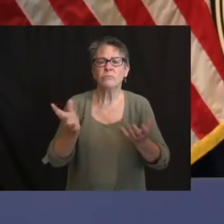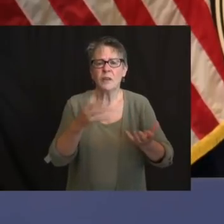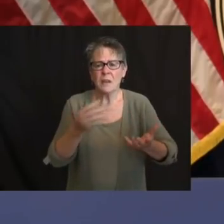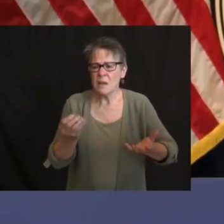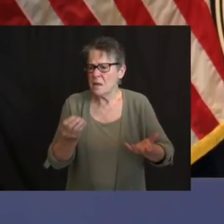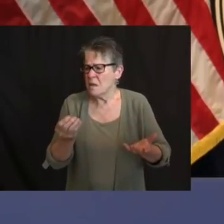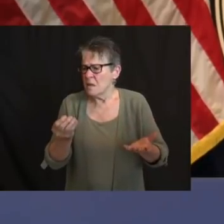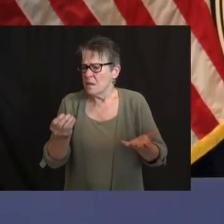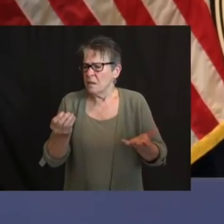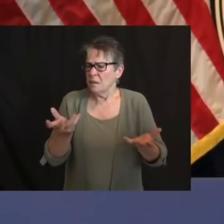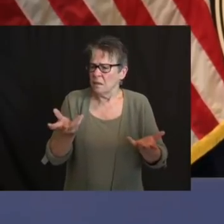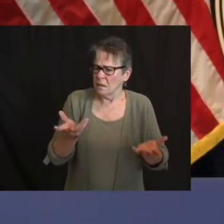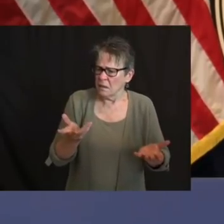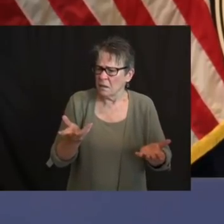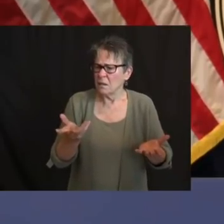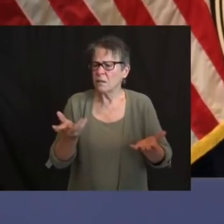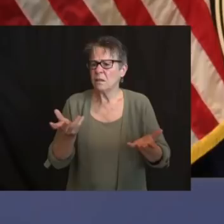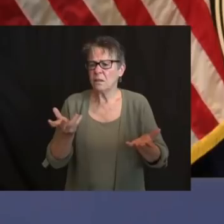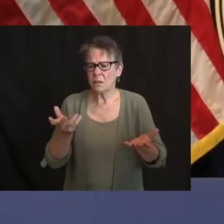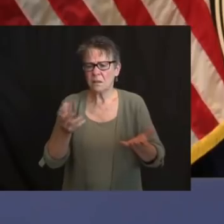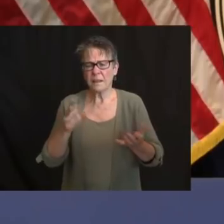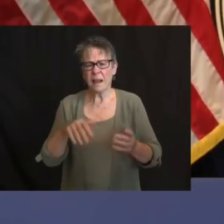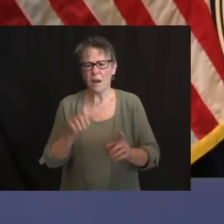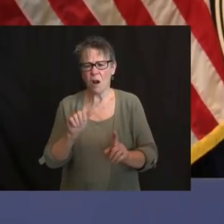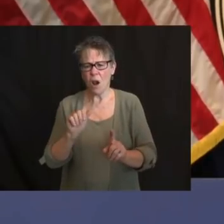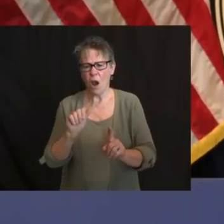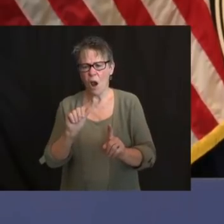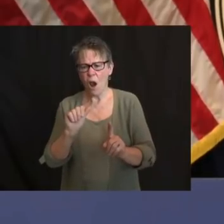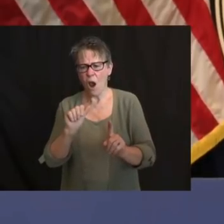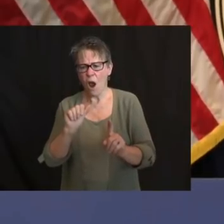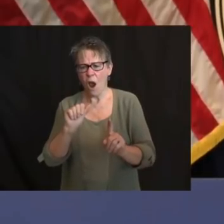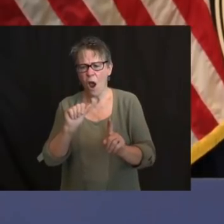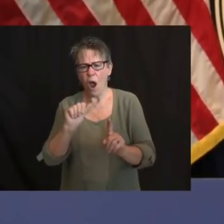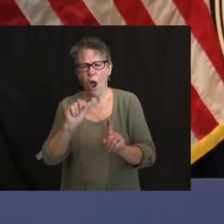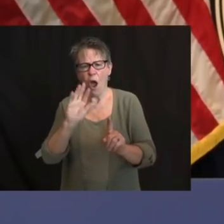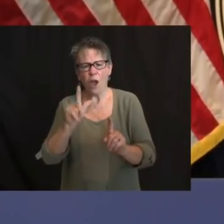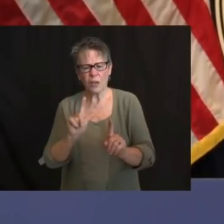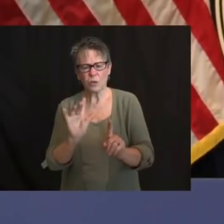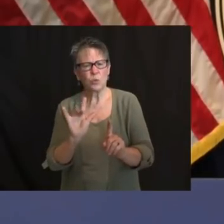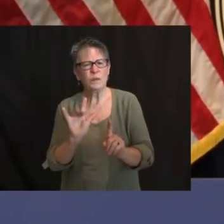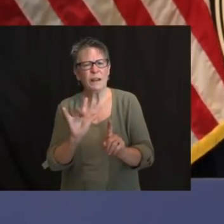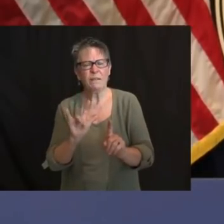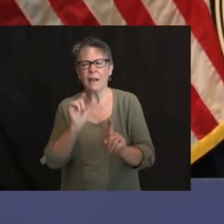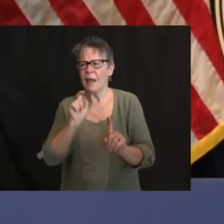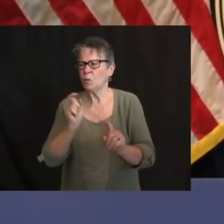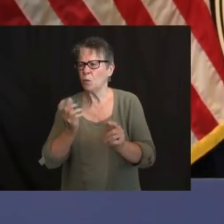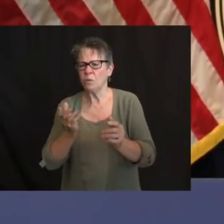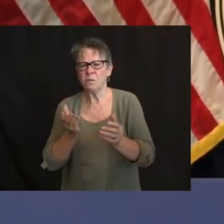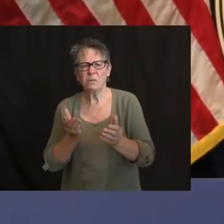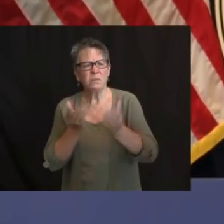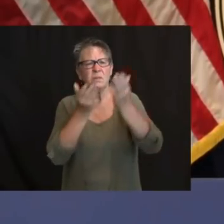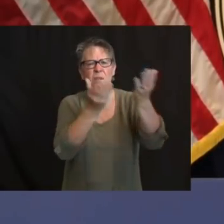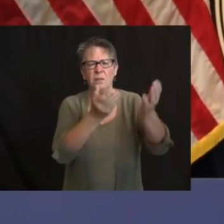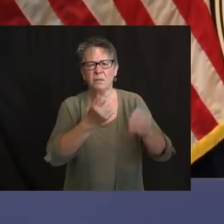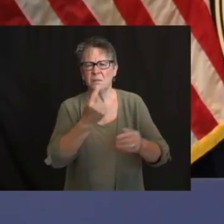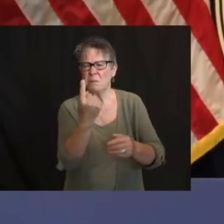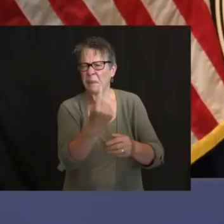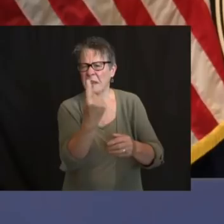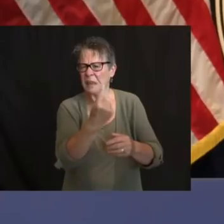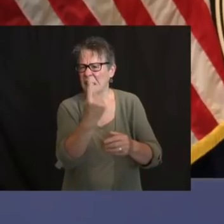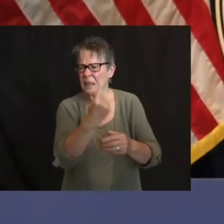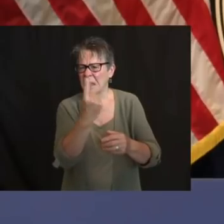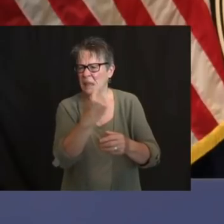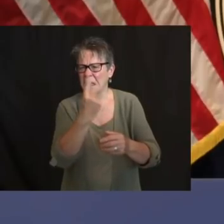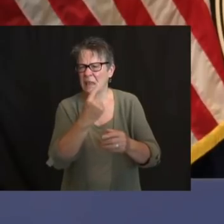and I should have said that. I just didn't think of it at the time. So. Yeah, he got that to me before I left yesterday. Thank you. Governor, so I only